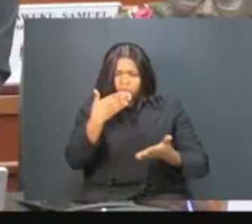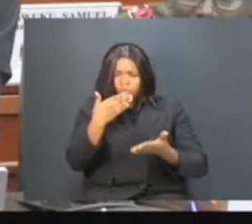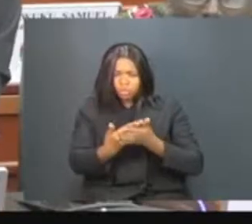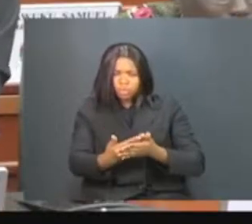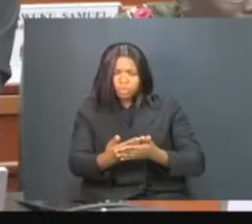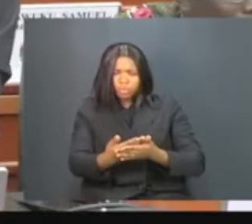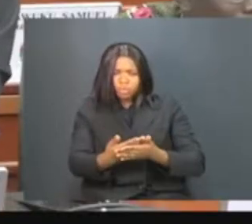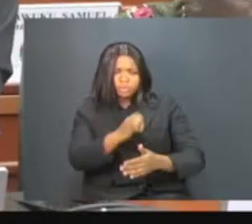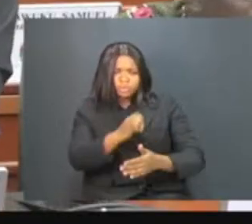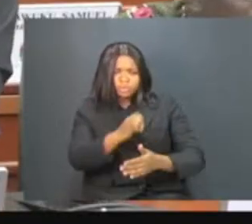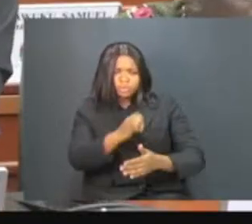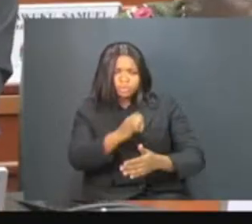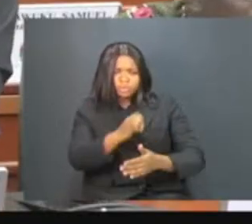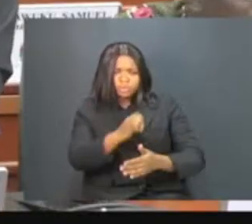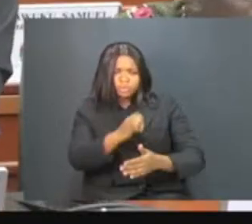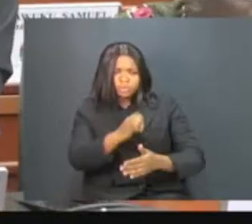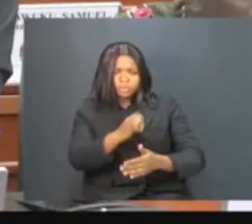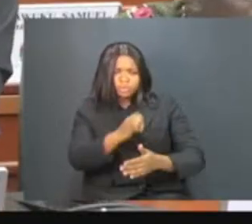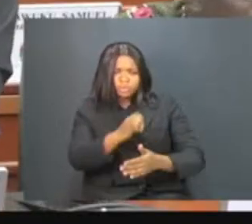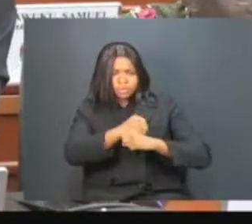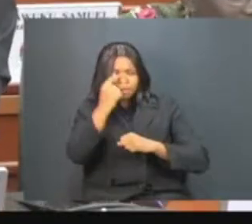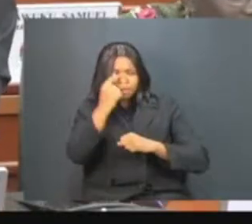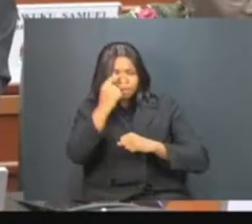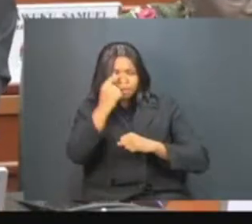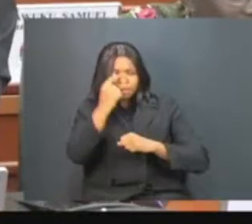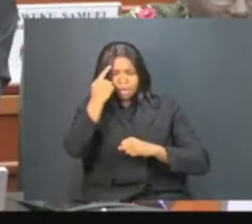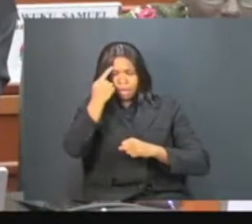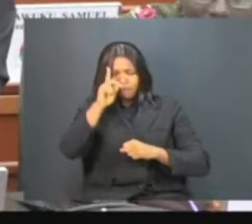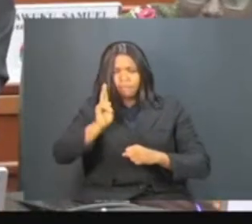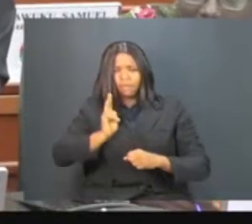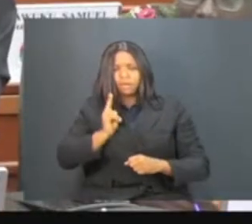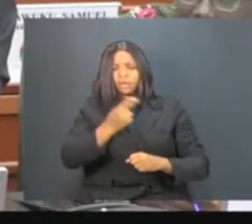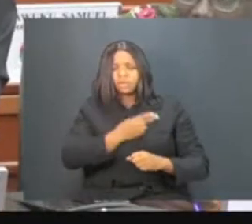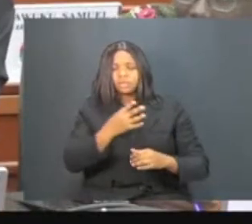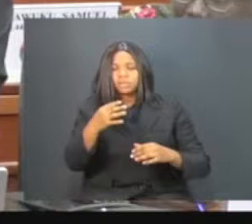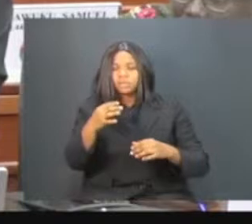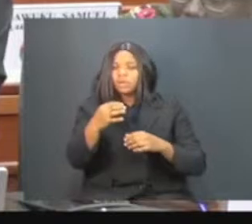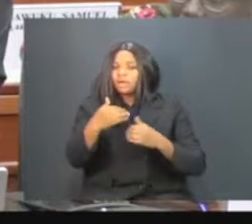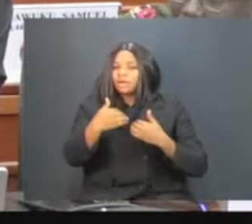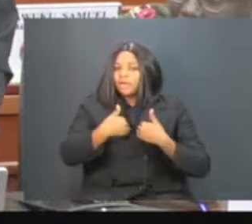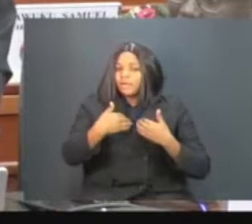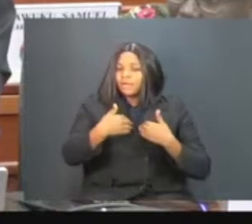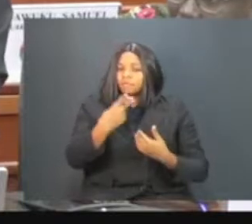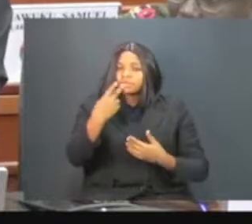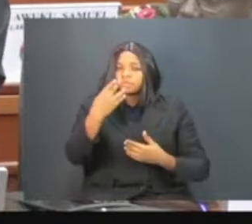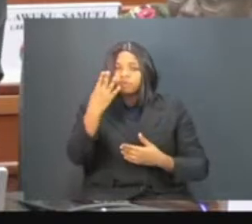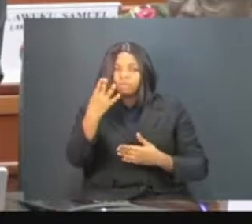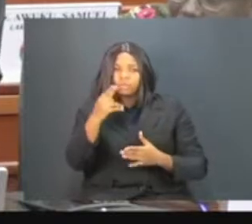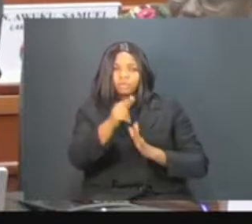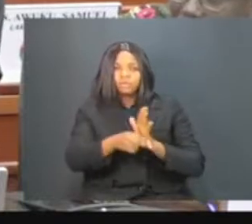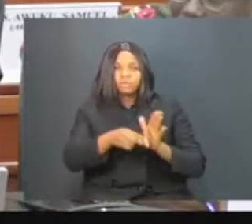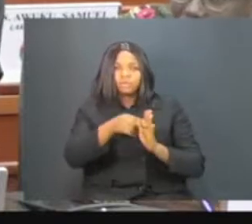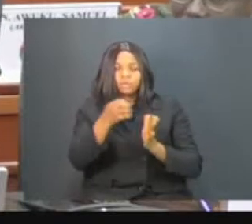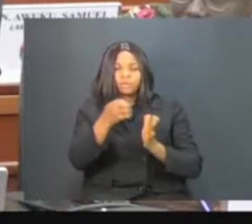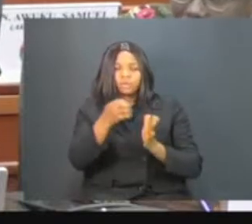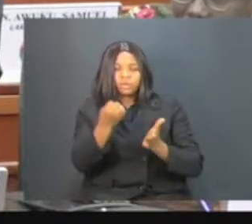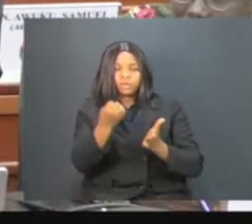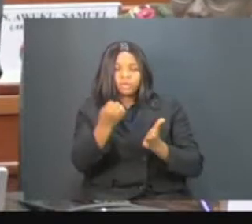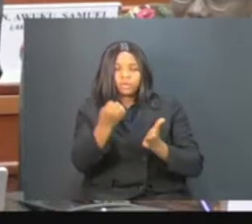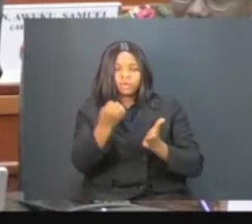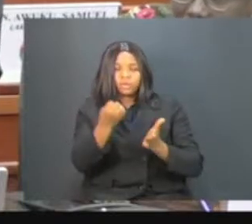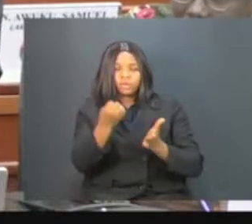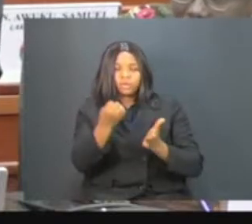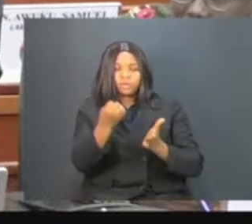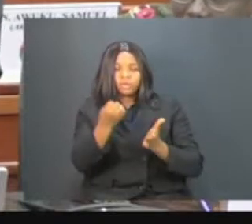security in order for us to have a 24-hour economy and create jobs for the youth of our country. Mr. Speaker, there is a whole ministry, the Ministry of